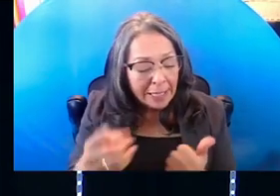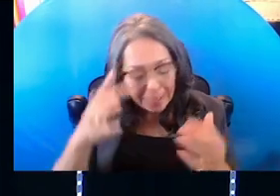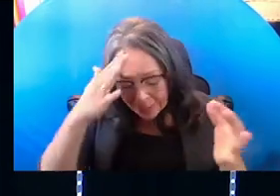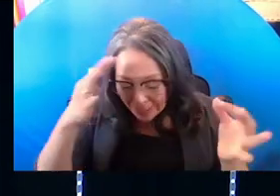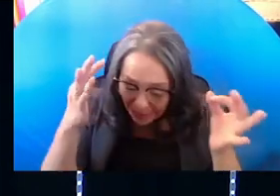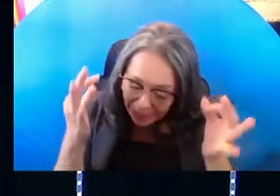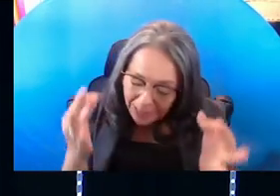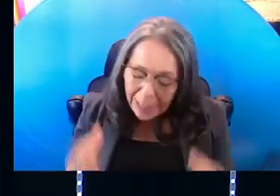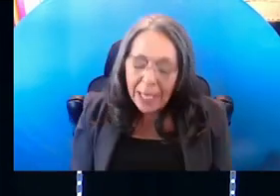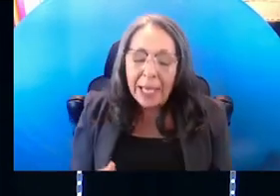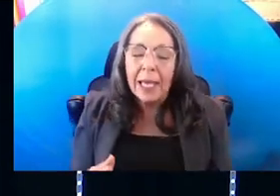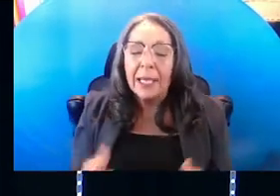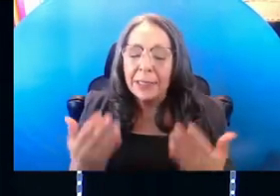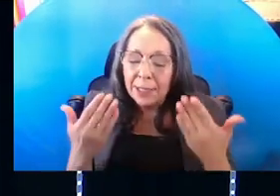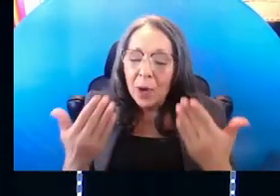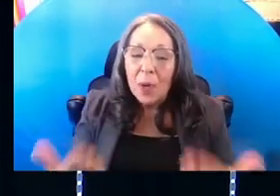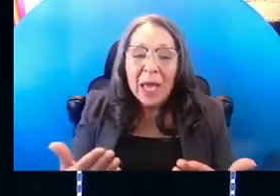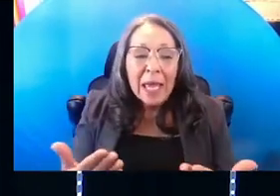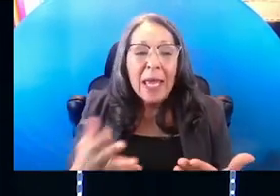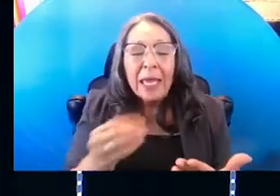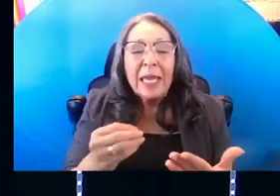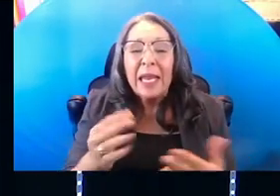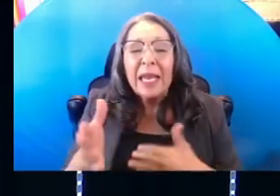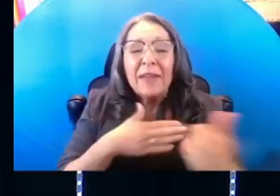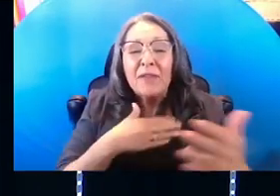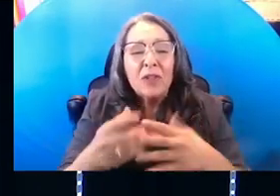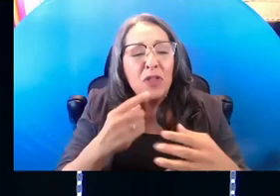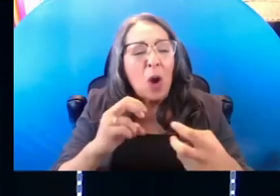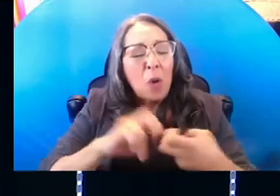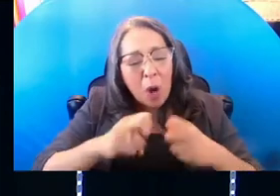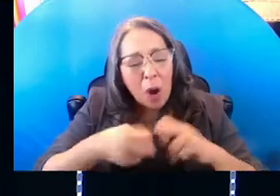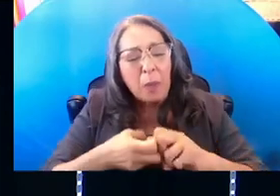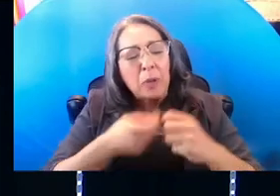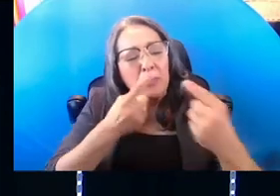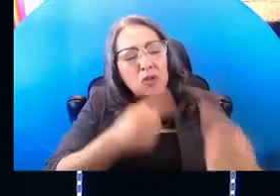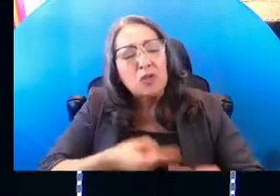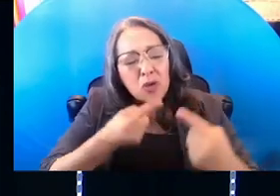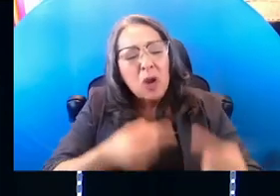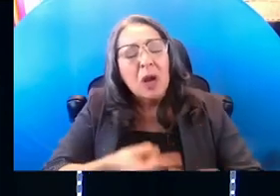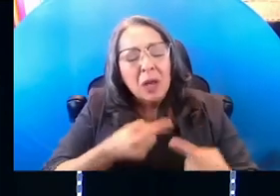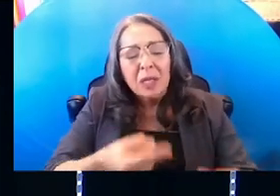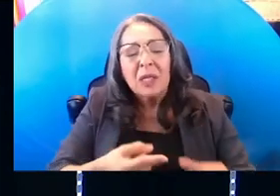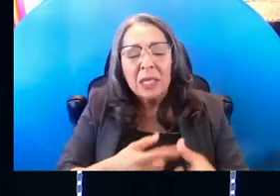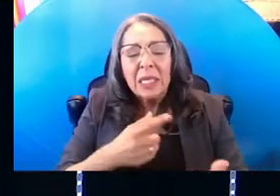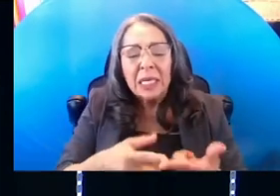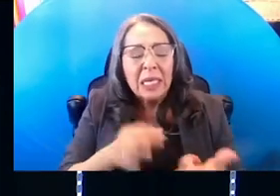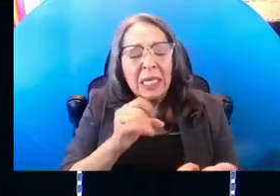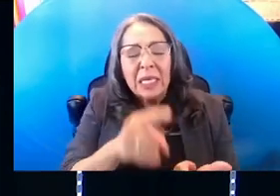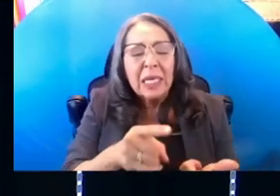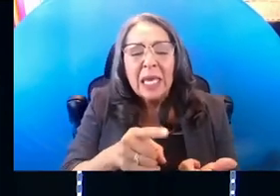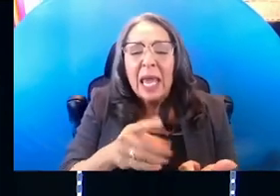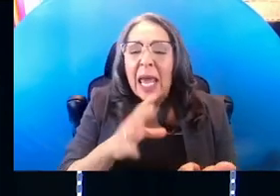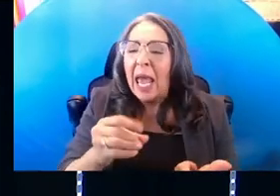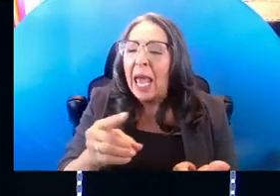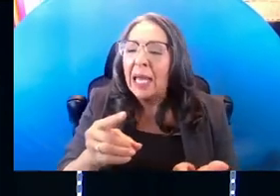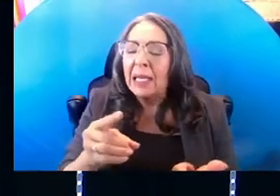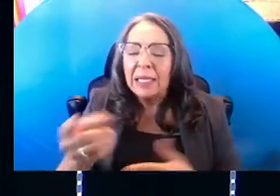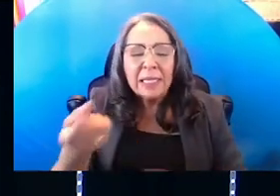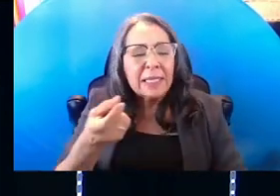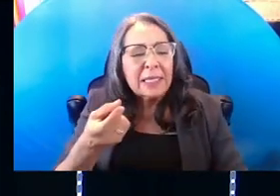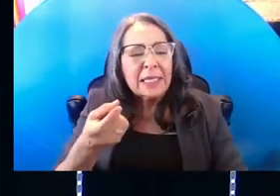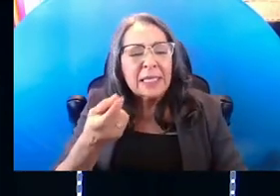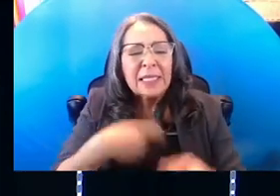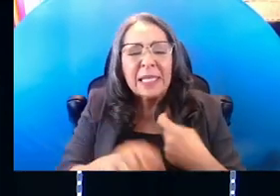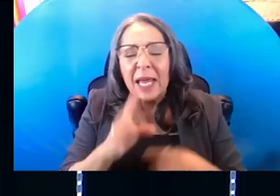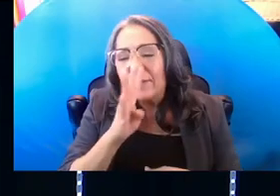be in, where when things get hard, we're not overwhelmed, we're not just autopilot, we're not zombied out and just like, I'm going to get through, I'm just surviving. But instead, we're saying, hey,